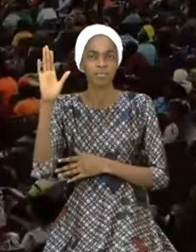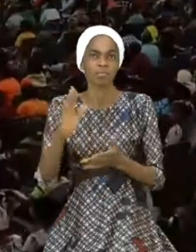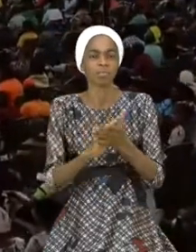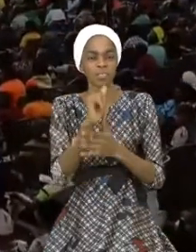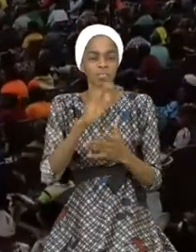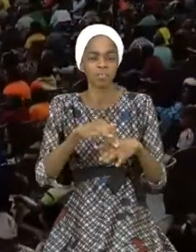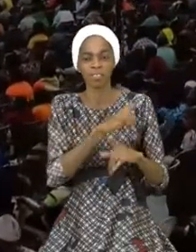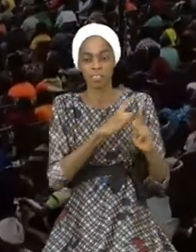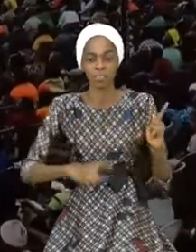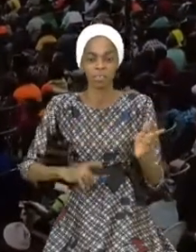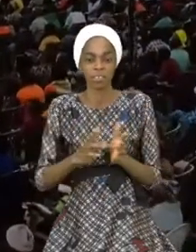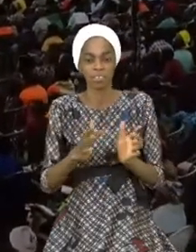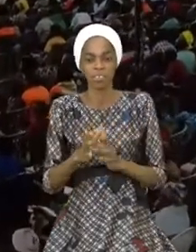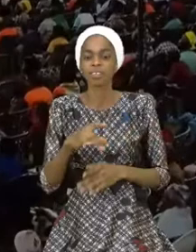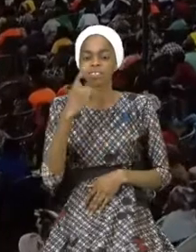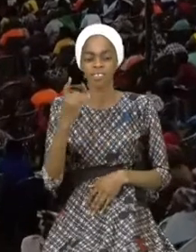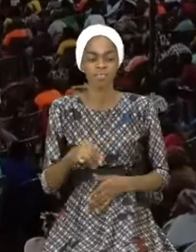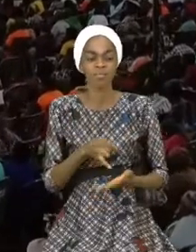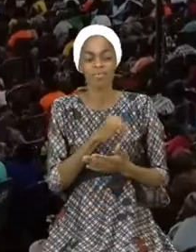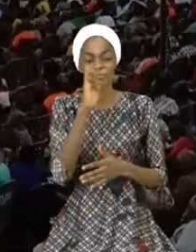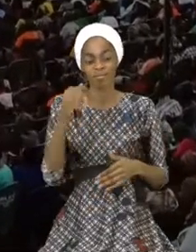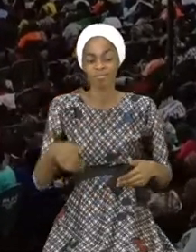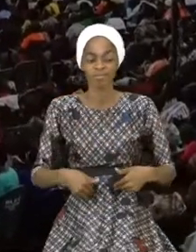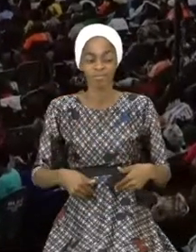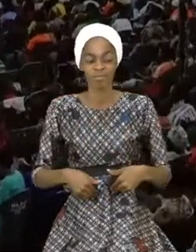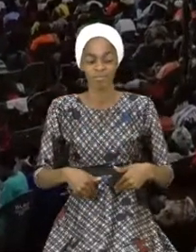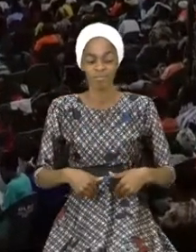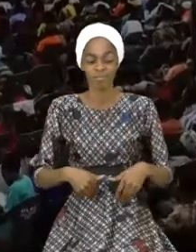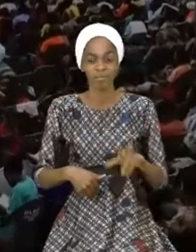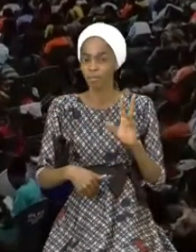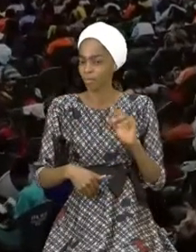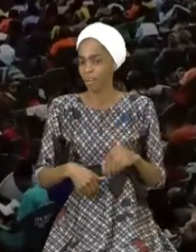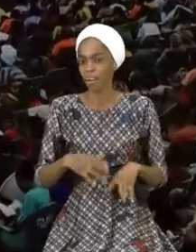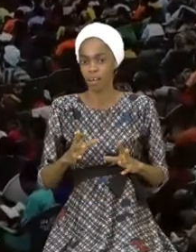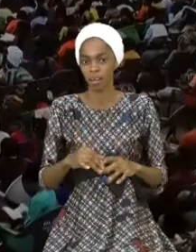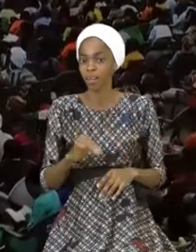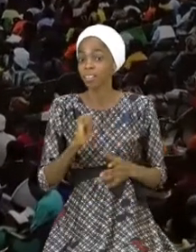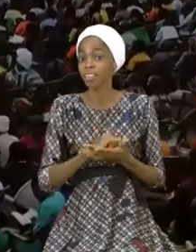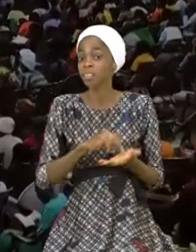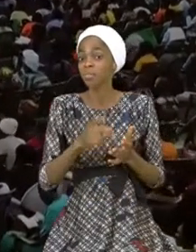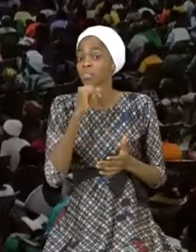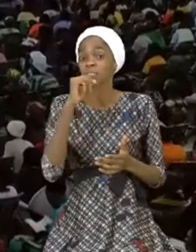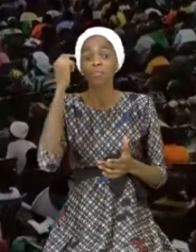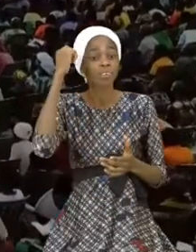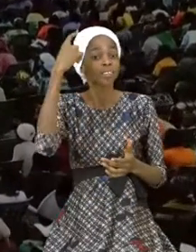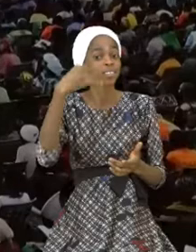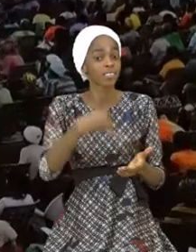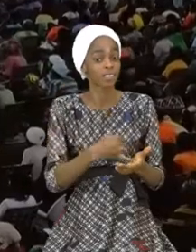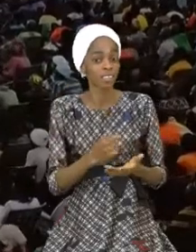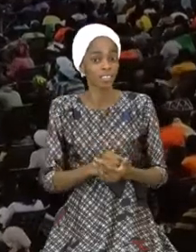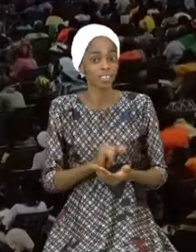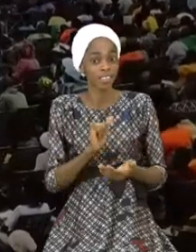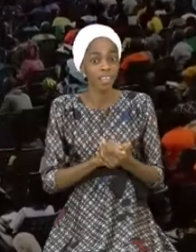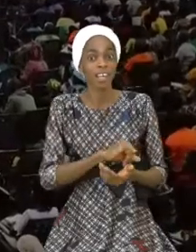the lord jesus this is for young people he didn't get the point everyone that